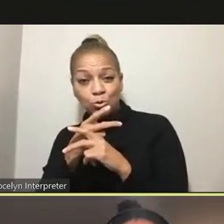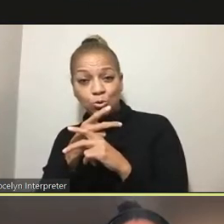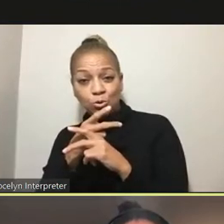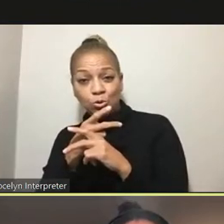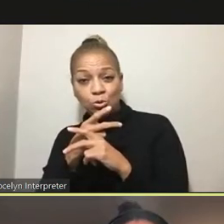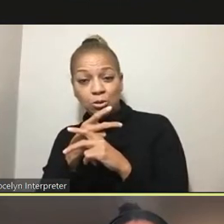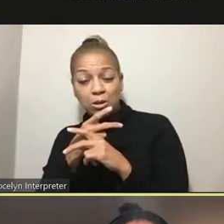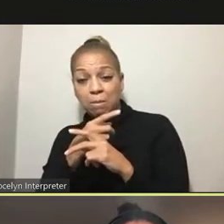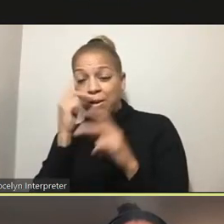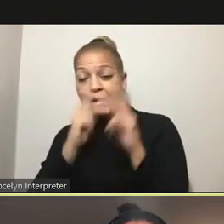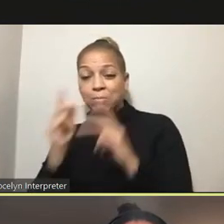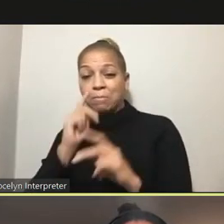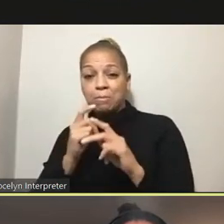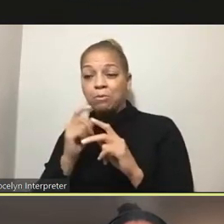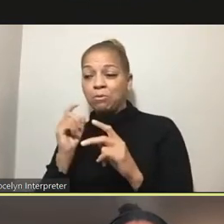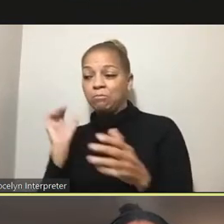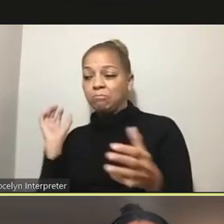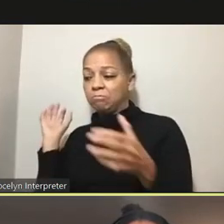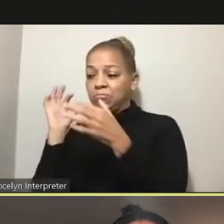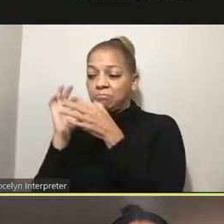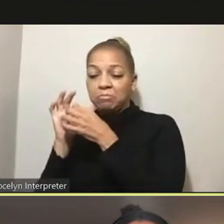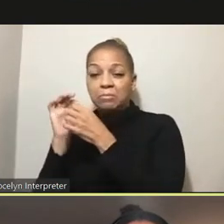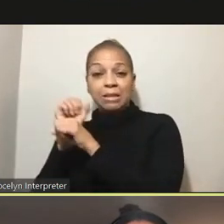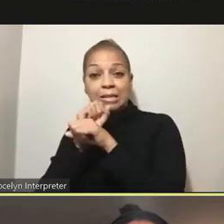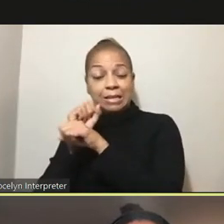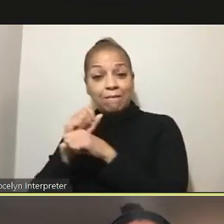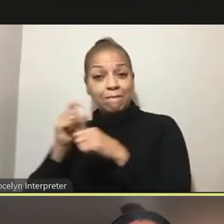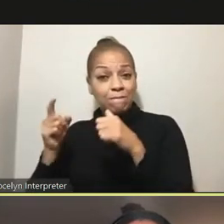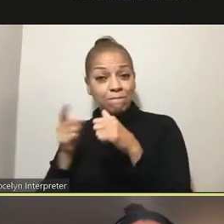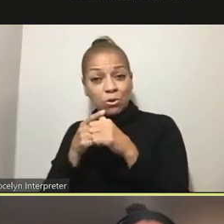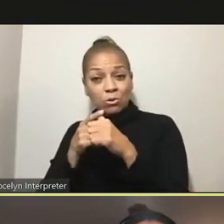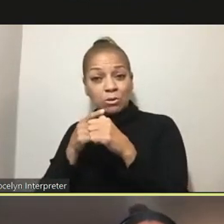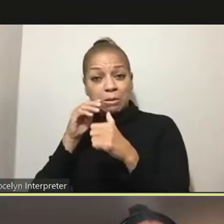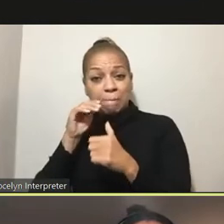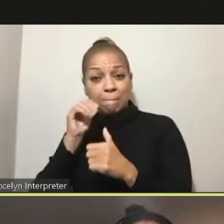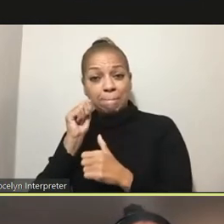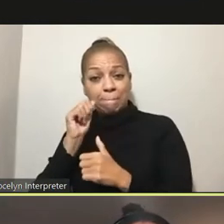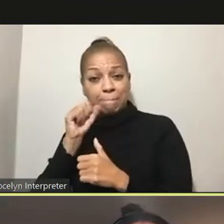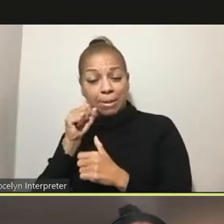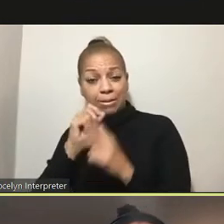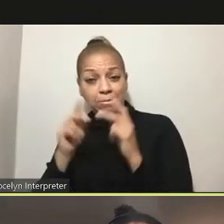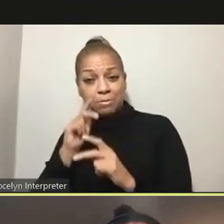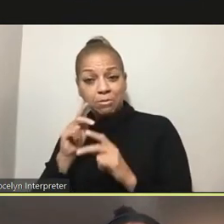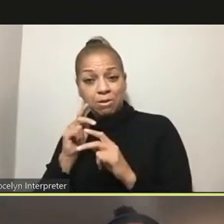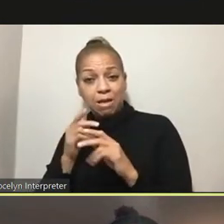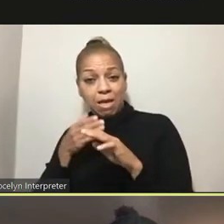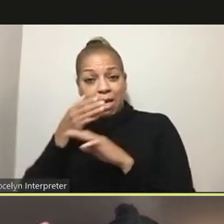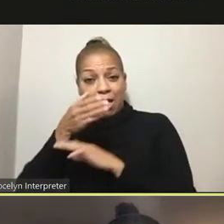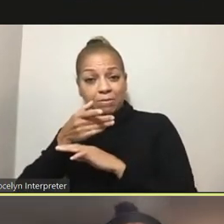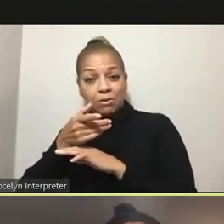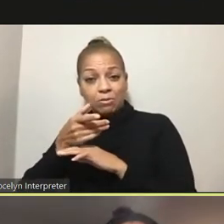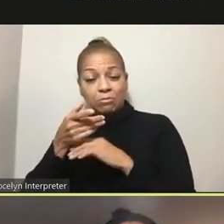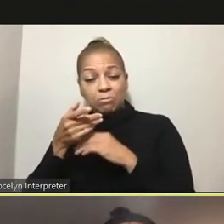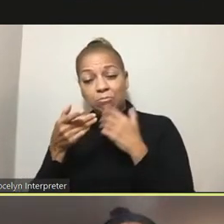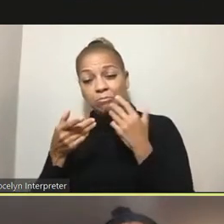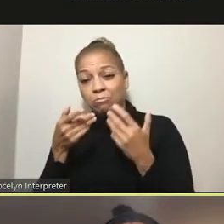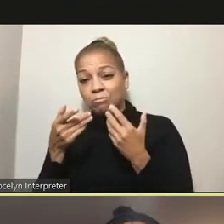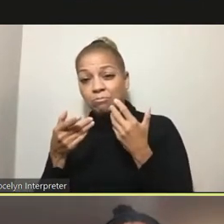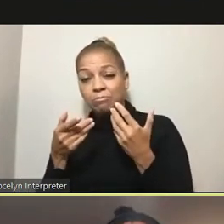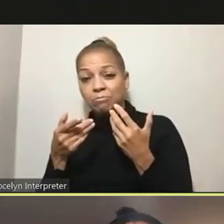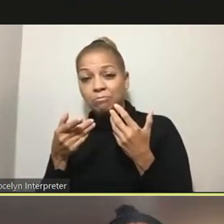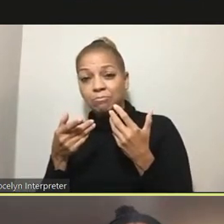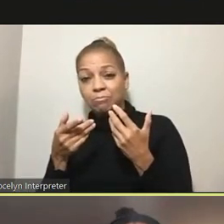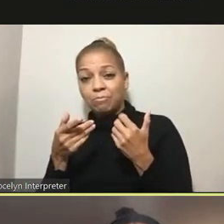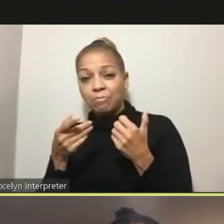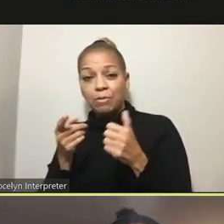first mass-produced people after you get with the contact with the First